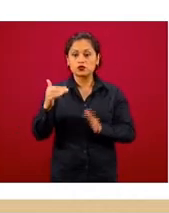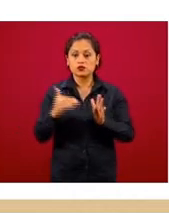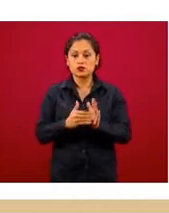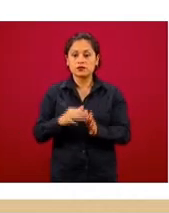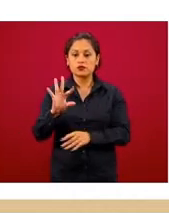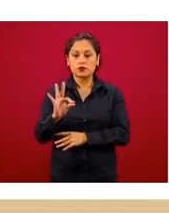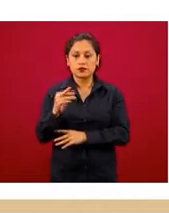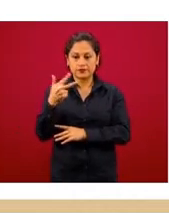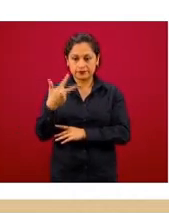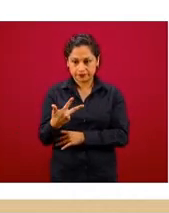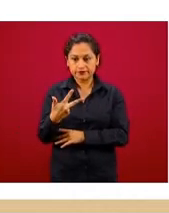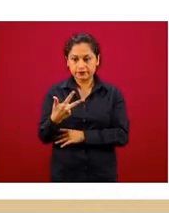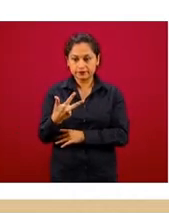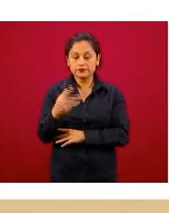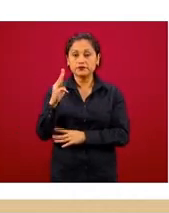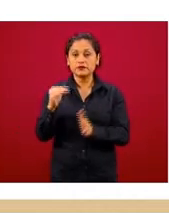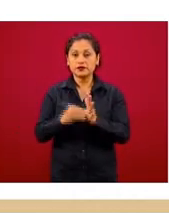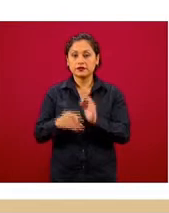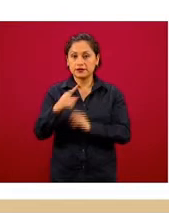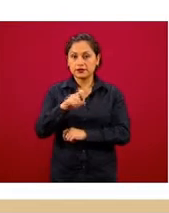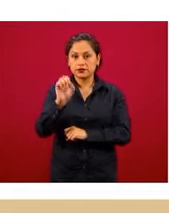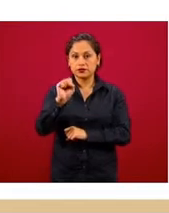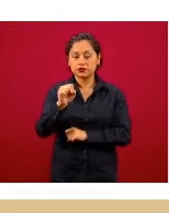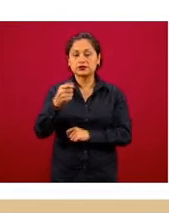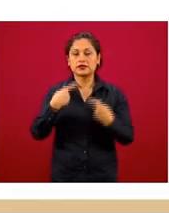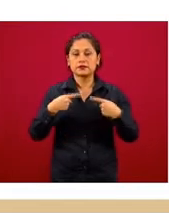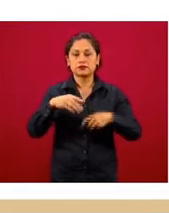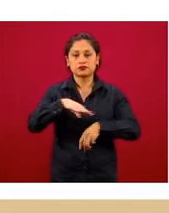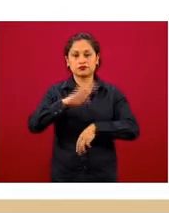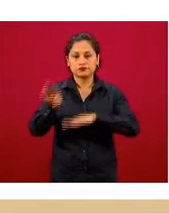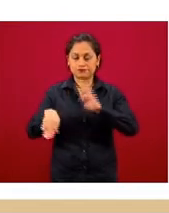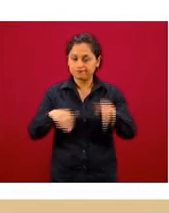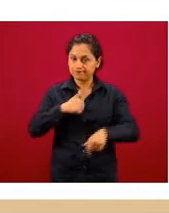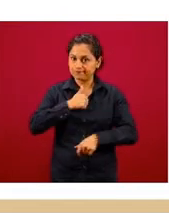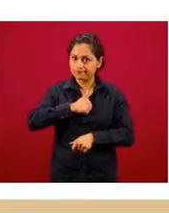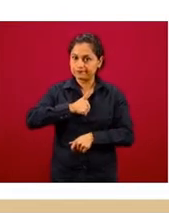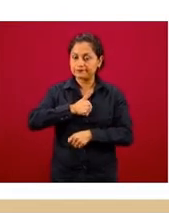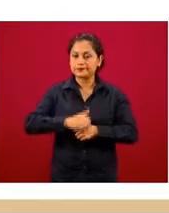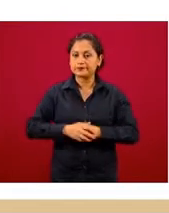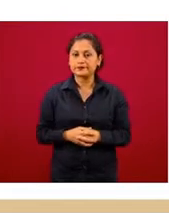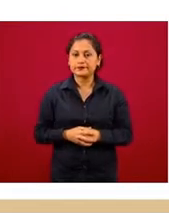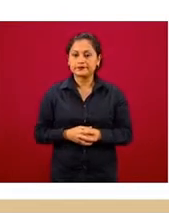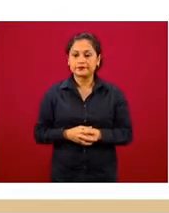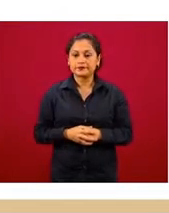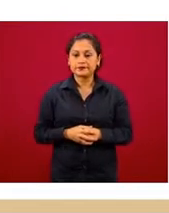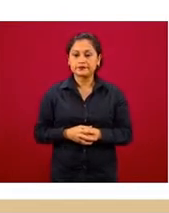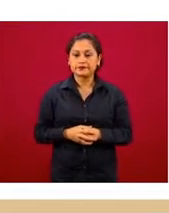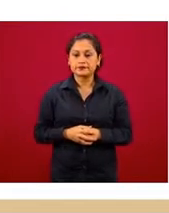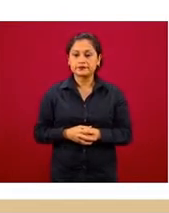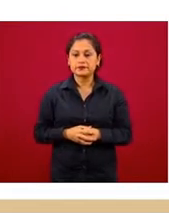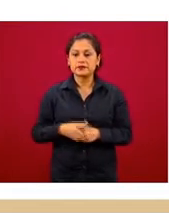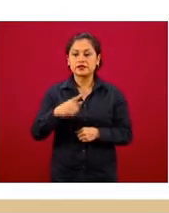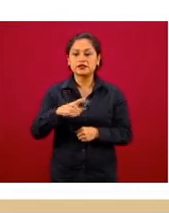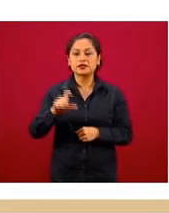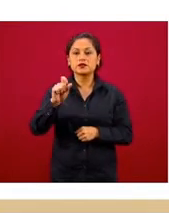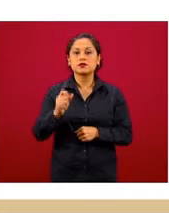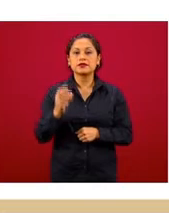Mexico, 8,048. Then we have 3,160 very unfortunate deaths and more